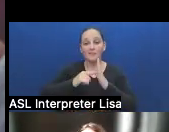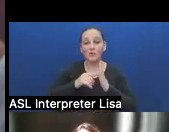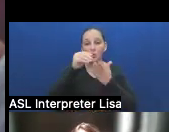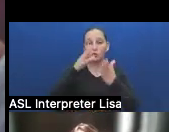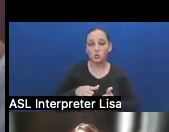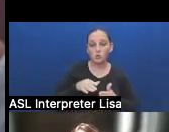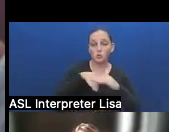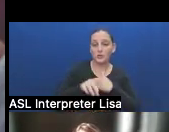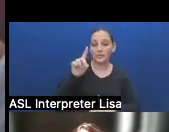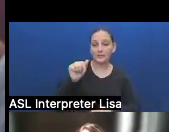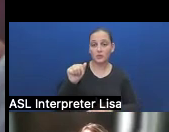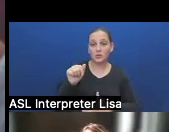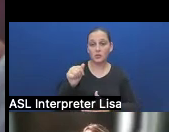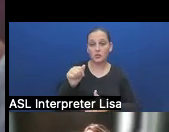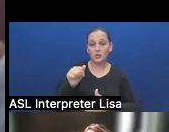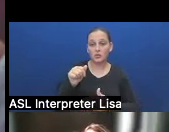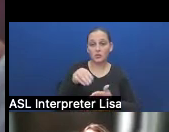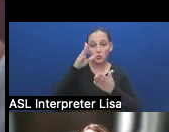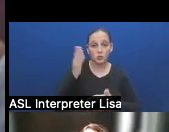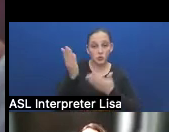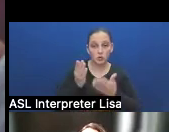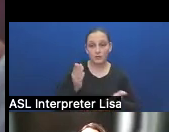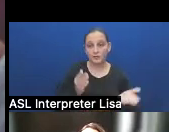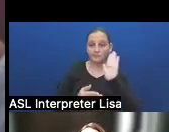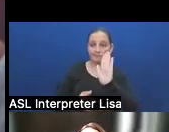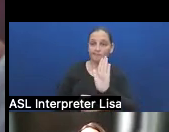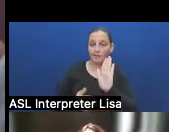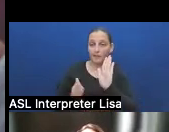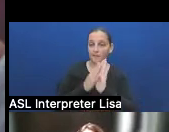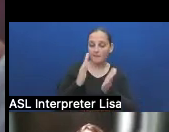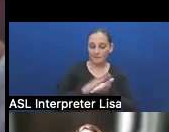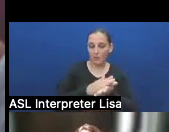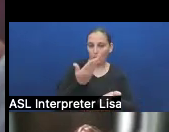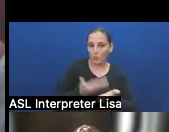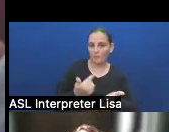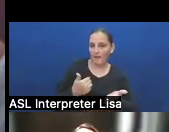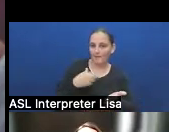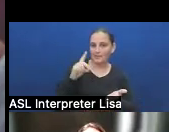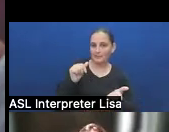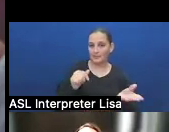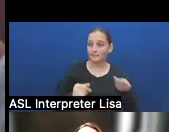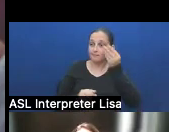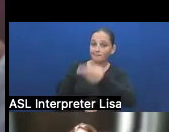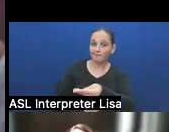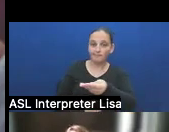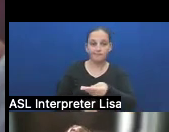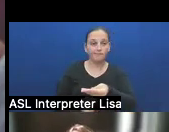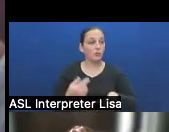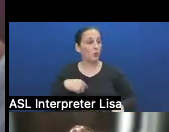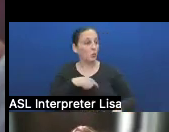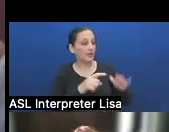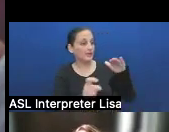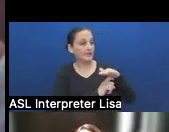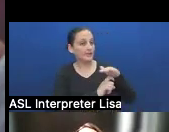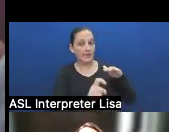hands you a paper copy of their documentation of a disability. What's the first thing we do? We scan it and we store it in